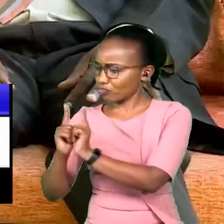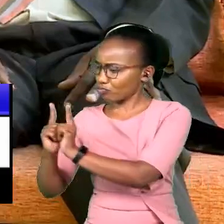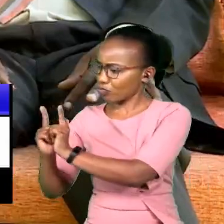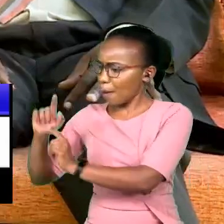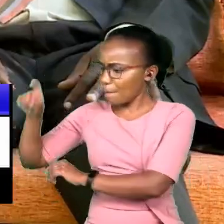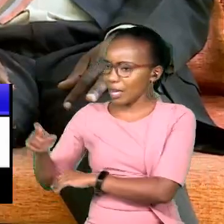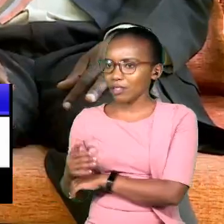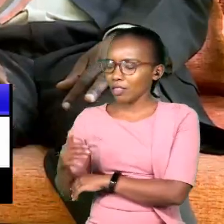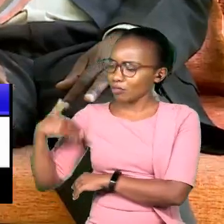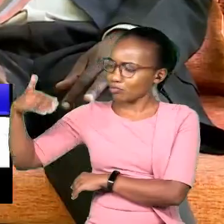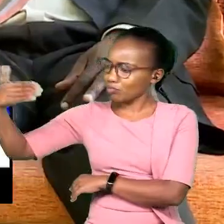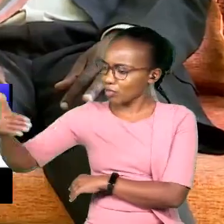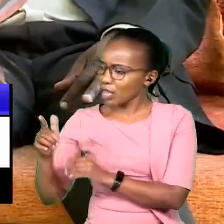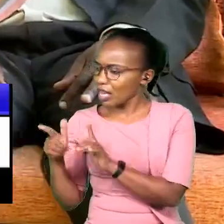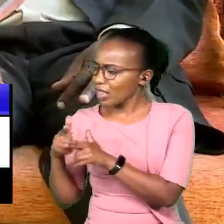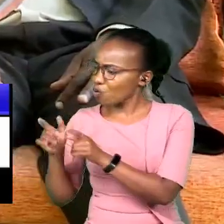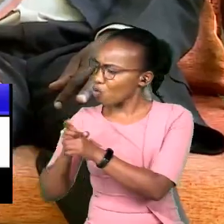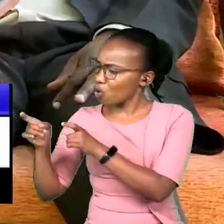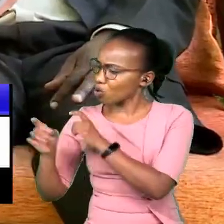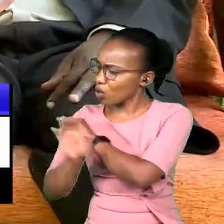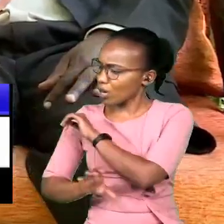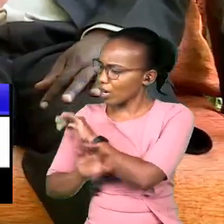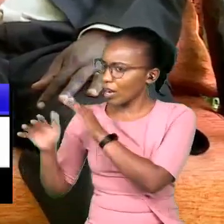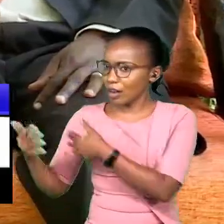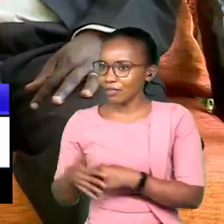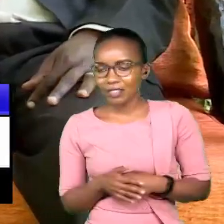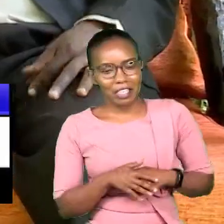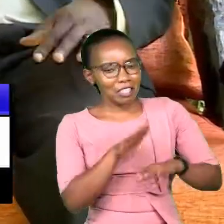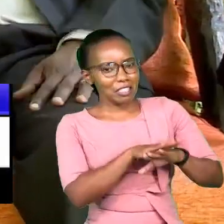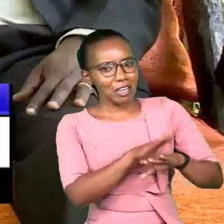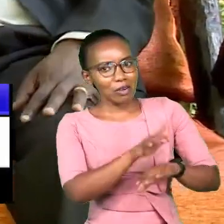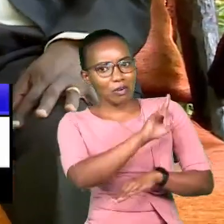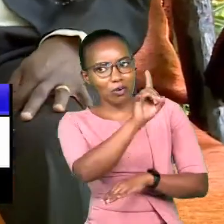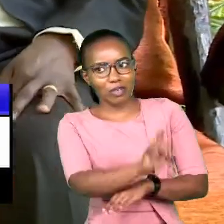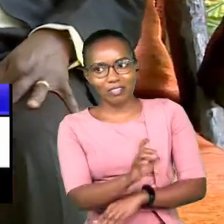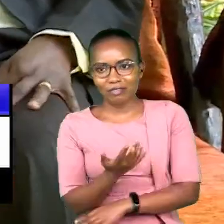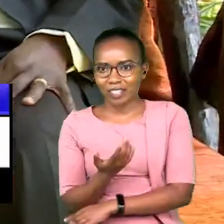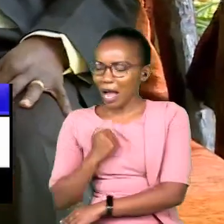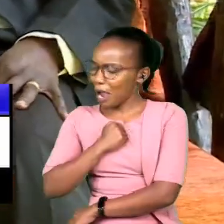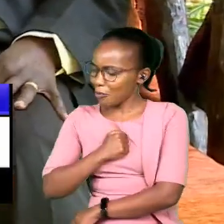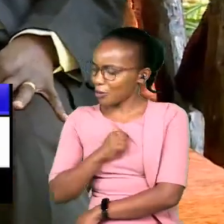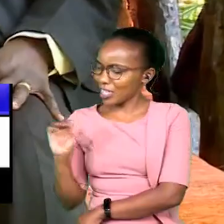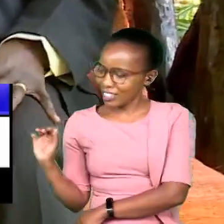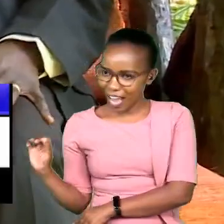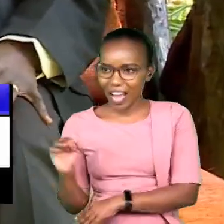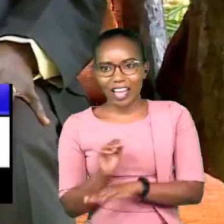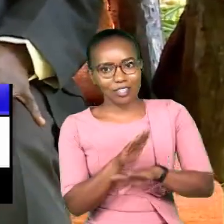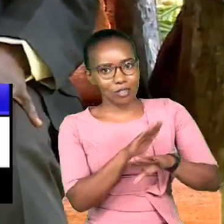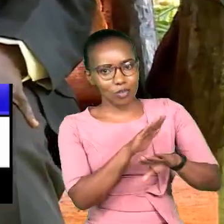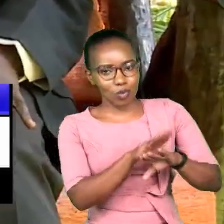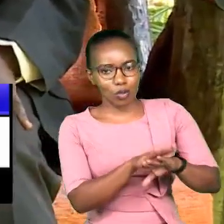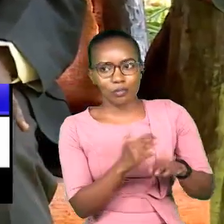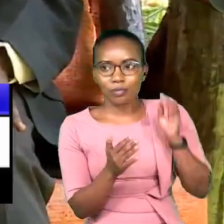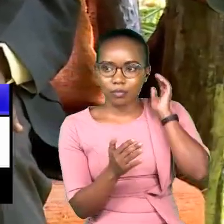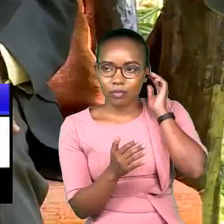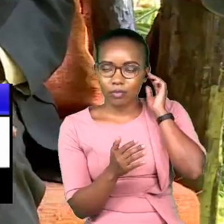daily activities. How will you run the country? That's a very good question, and you shouldn't apologize asking it, because number one,